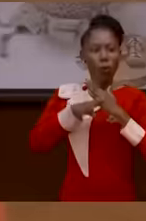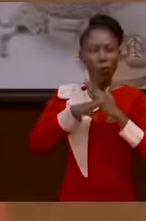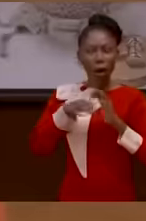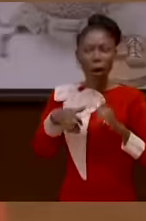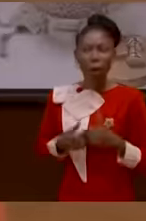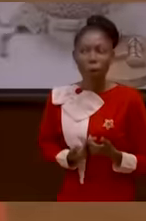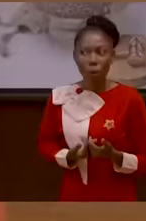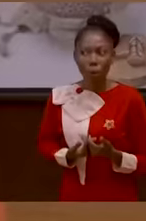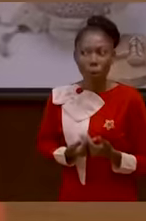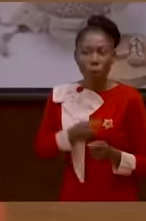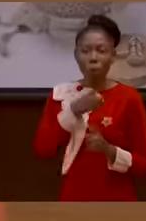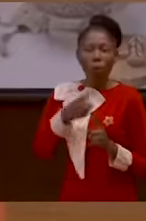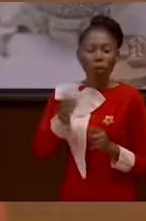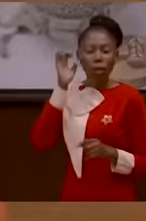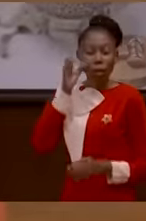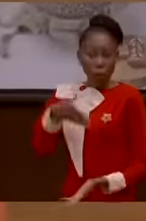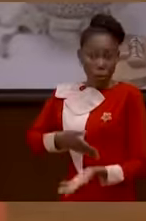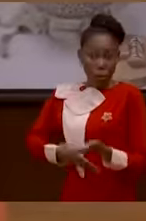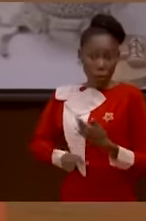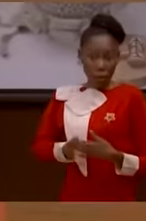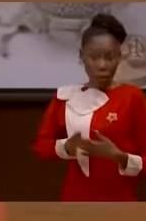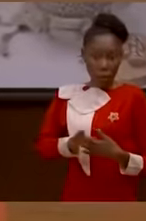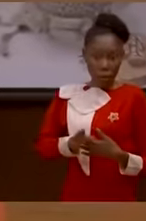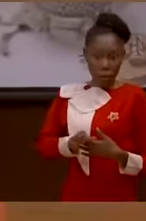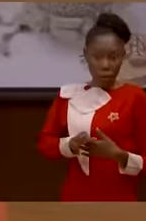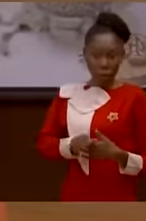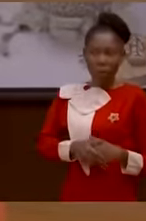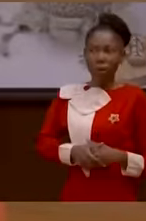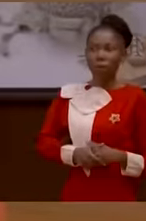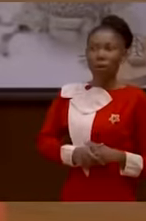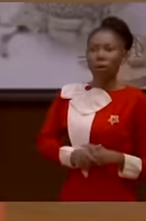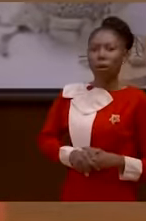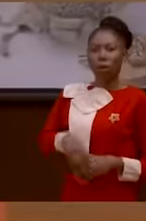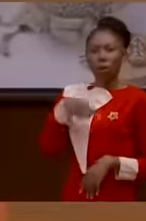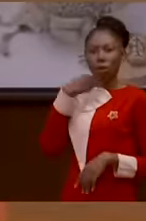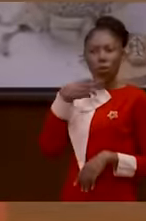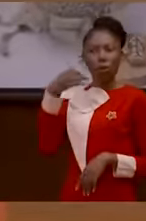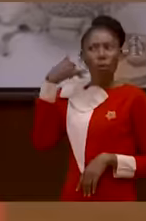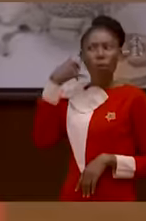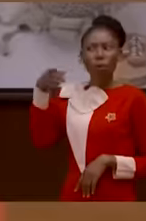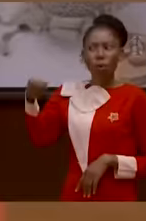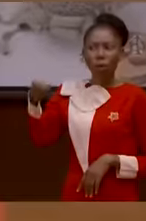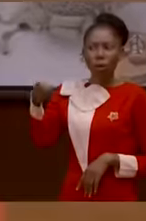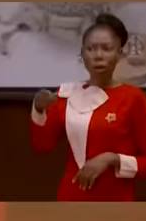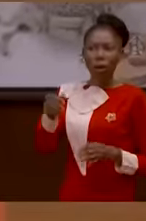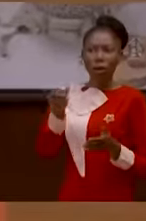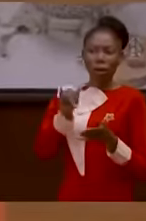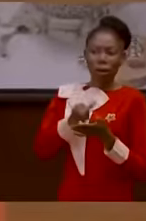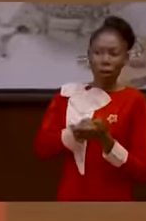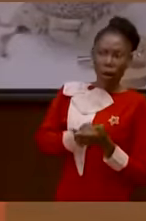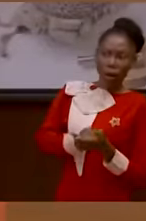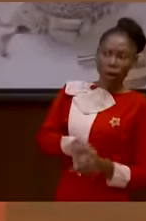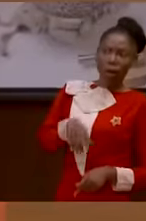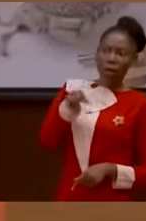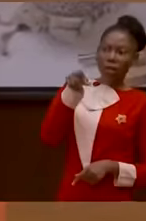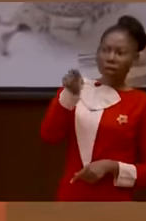delivered is that they called me, a mediator called me, Barrister Folabi called me that. Anna reported